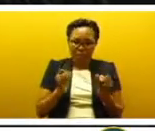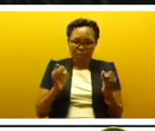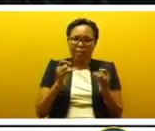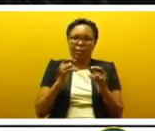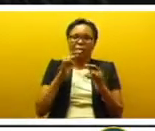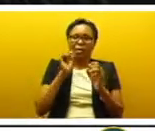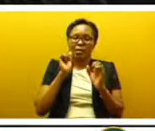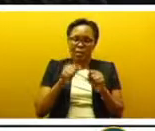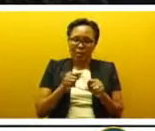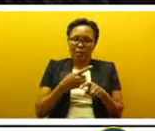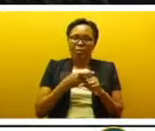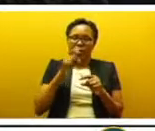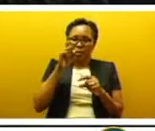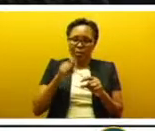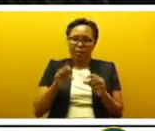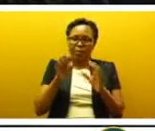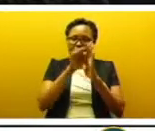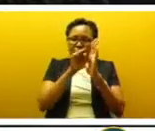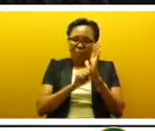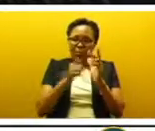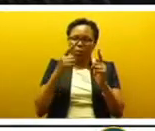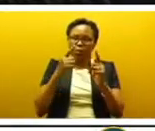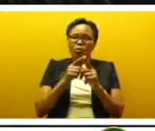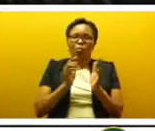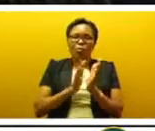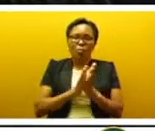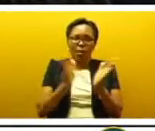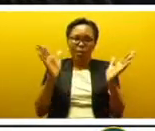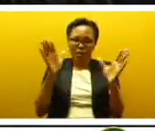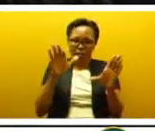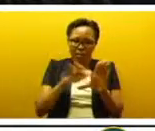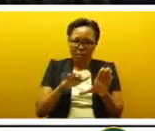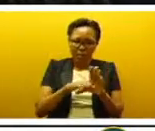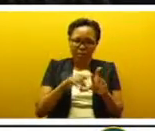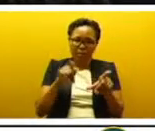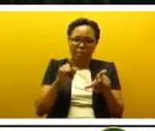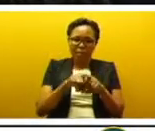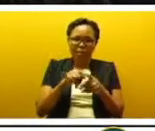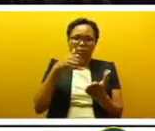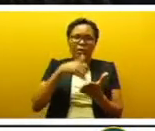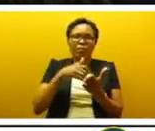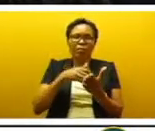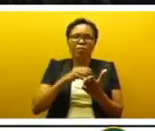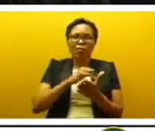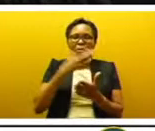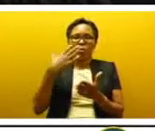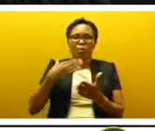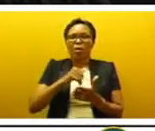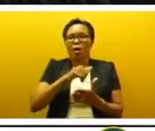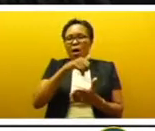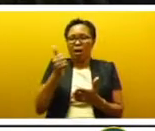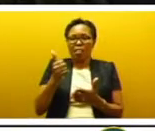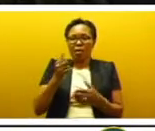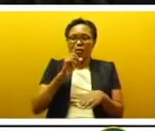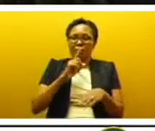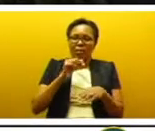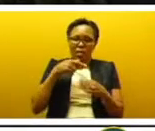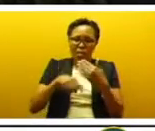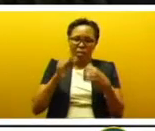to public participation and to engage stakeholders in the discharge of its